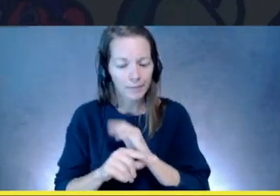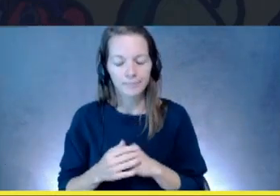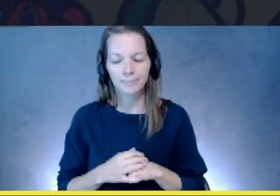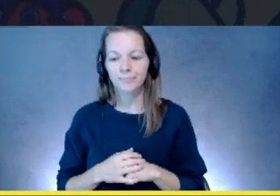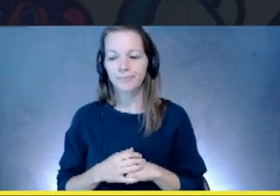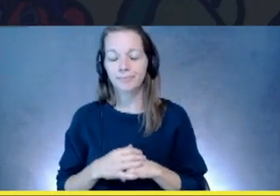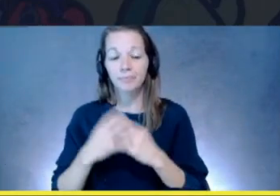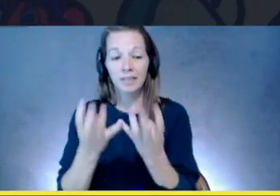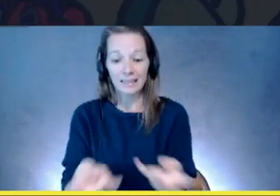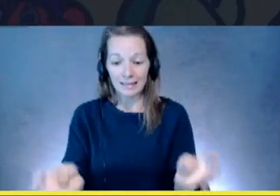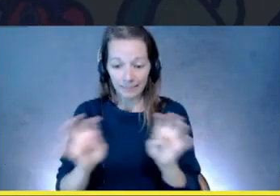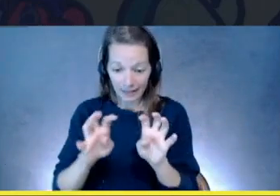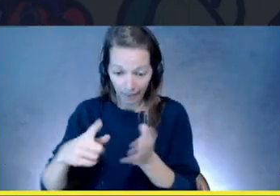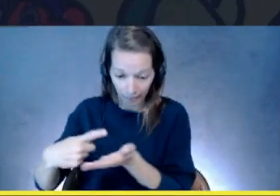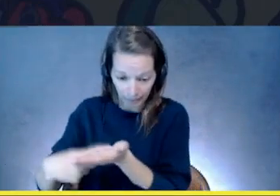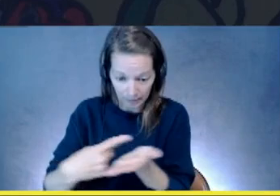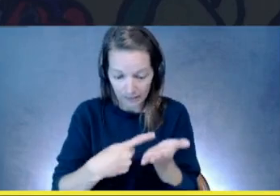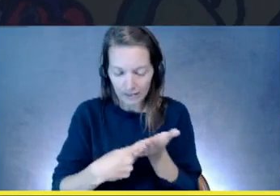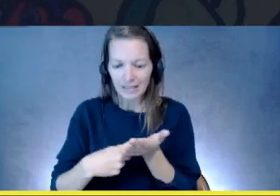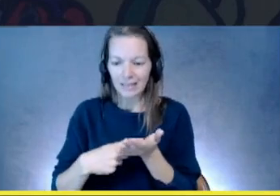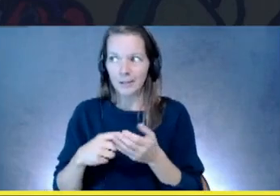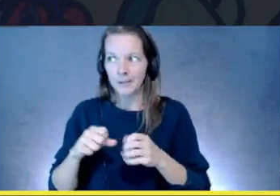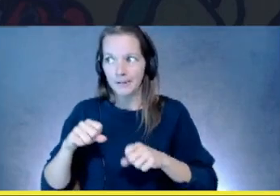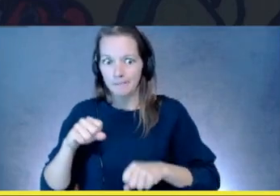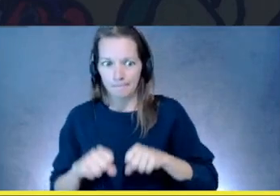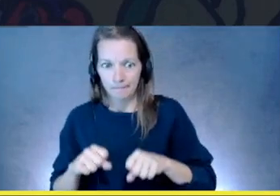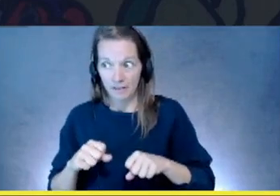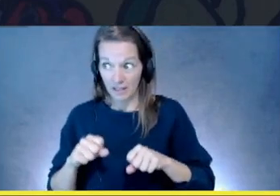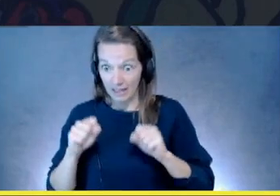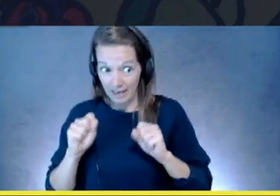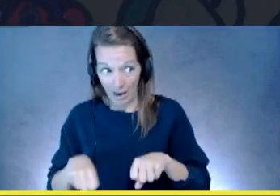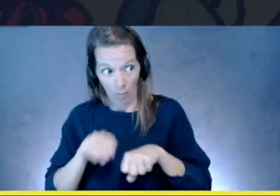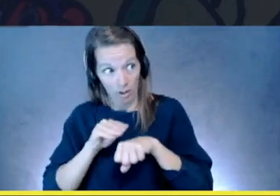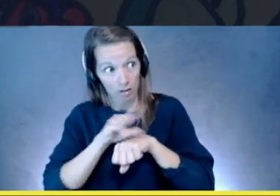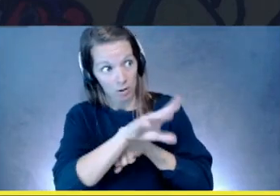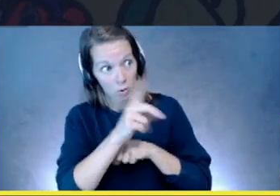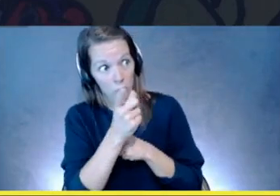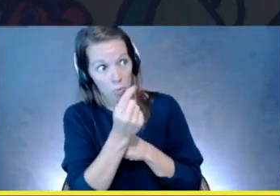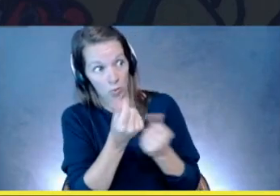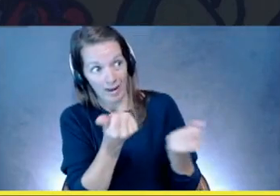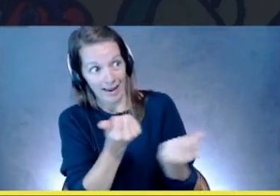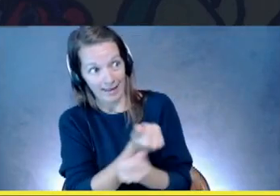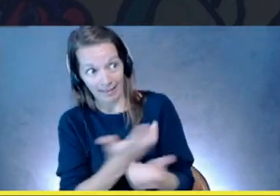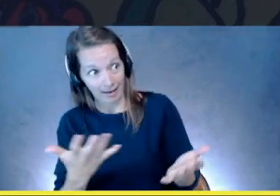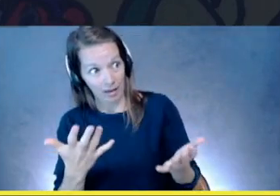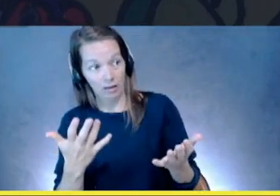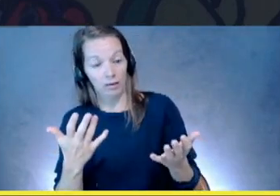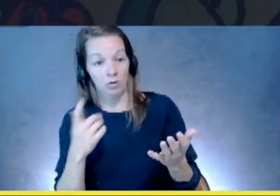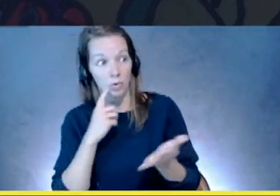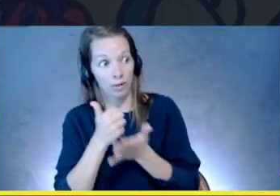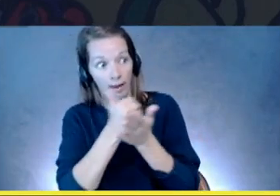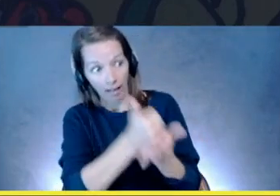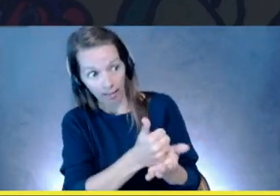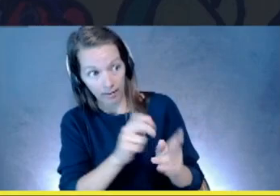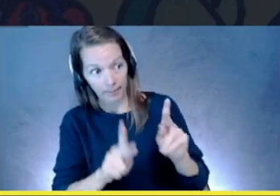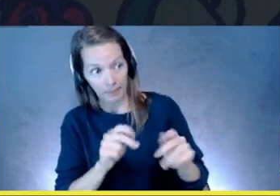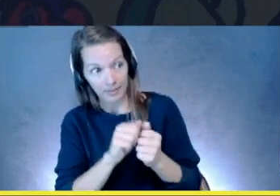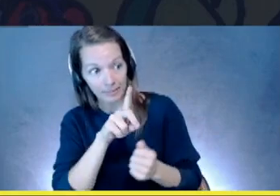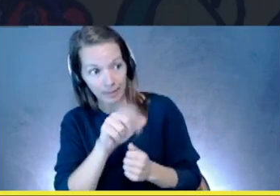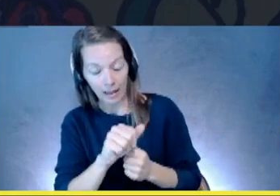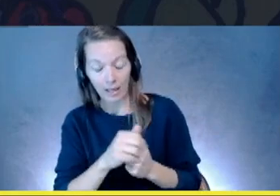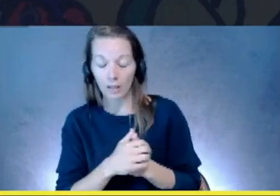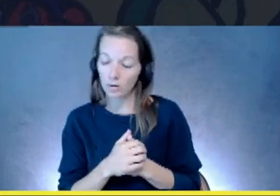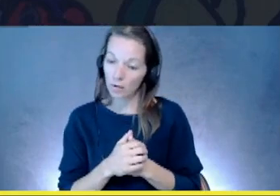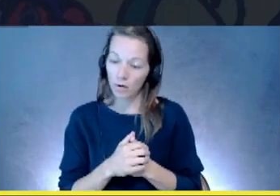we sort of weren't sure if we can actually do anything about what was happening on the ground to people with disabilities, what the horrors that all